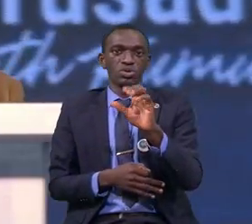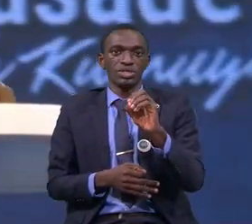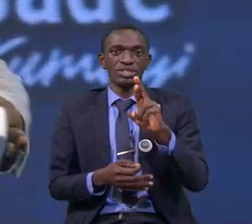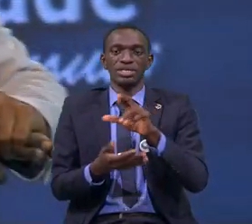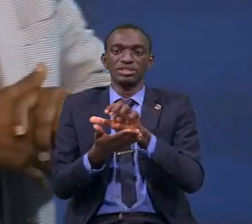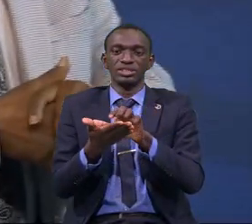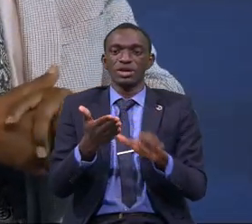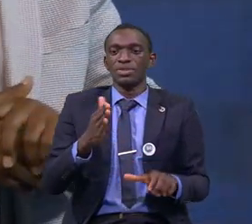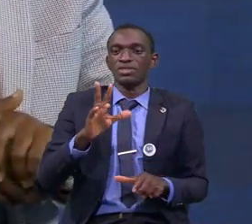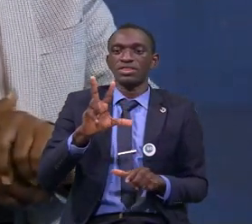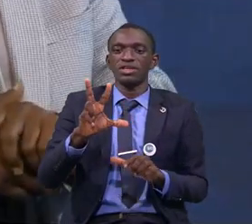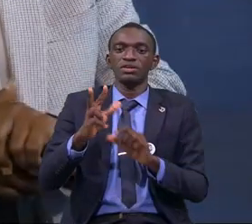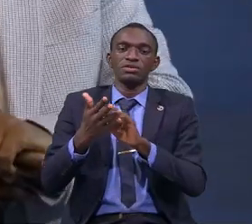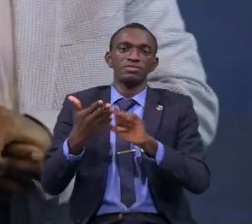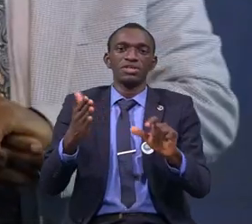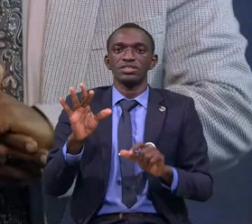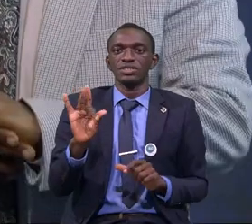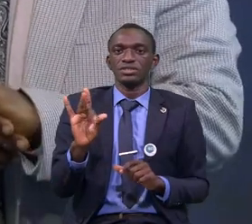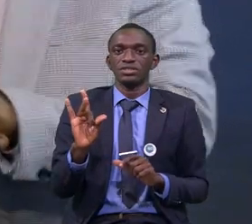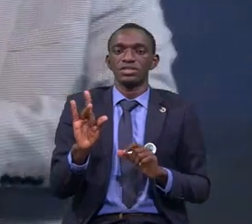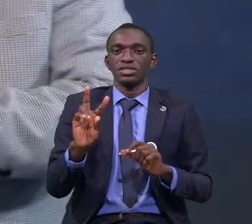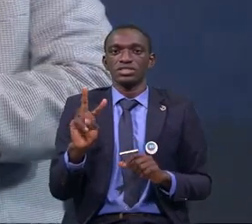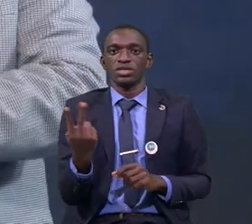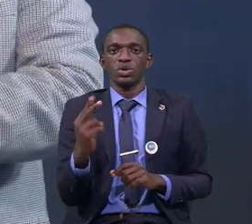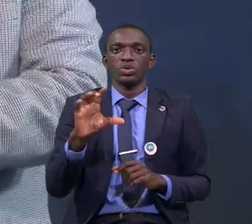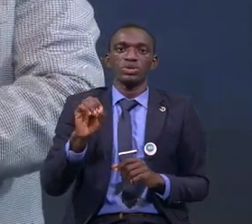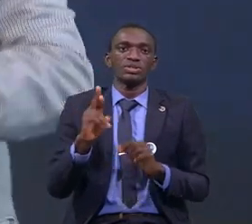2 Corinthians chapter 3 verse 18,